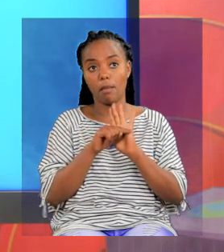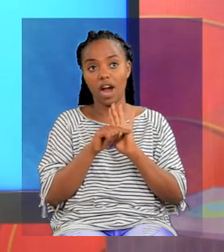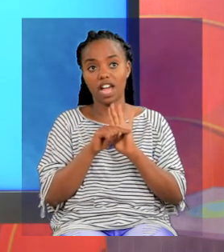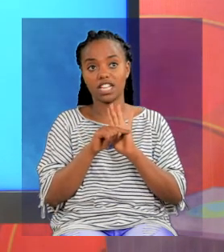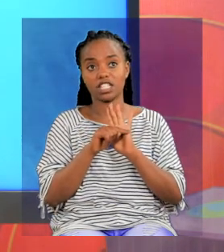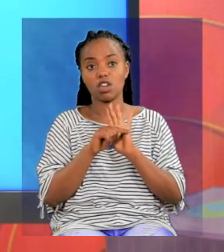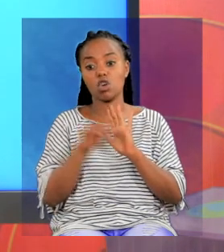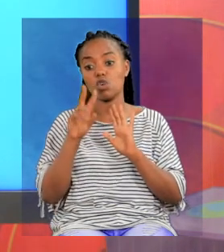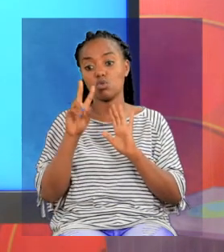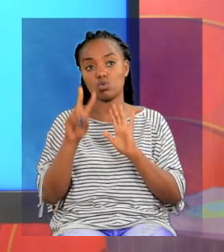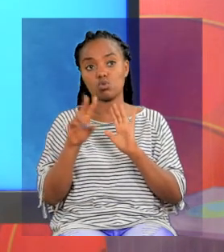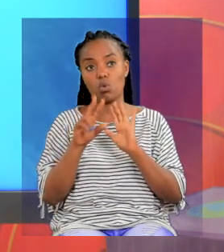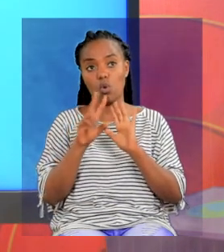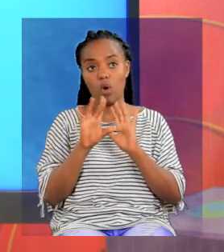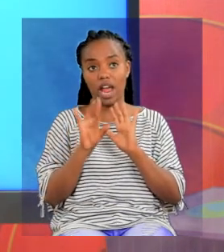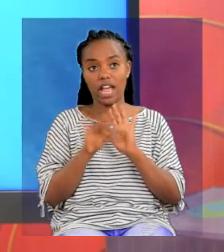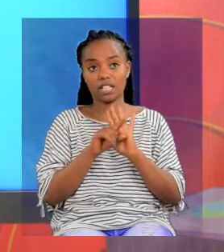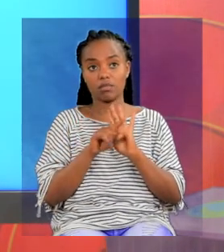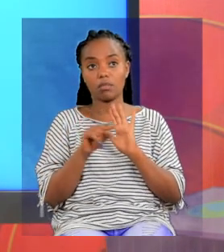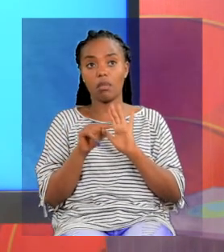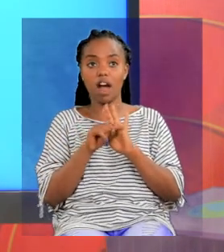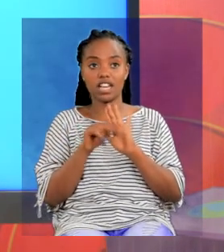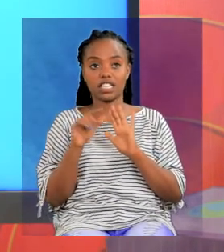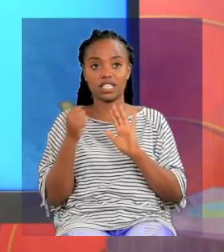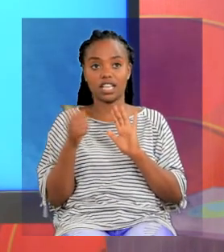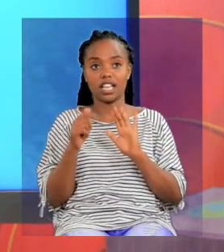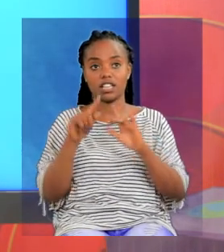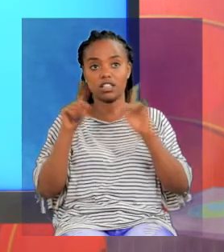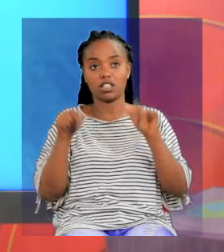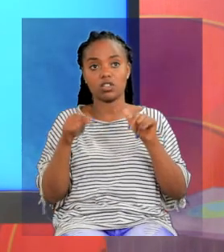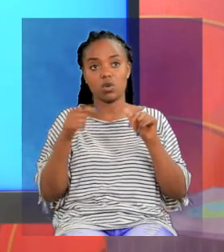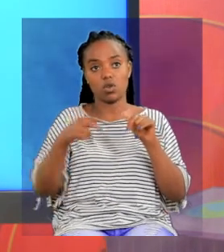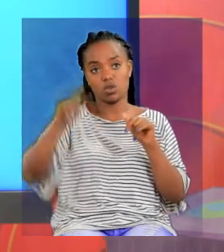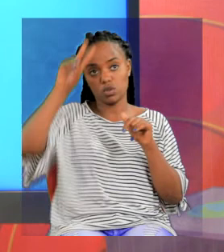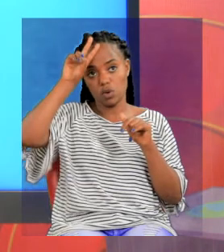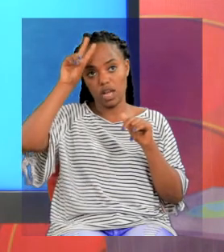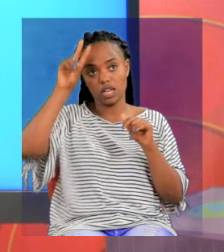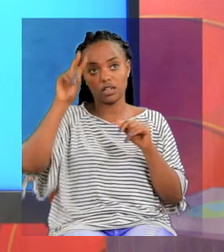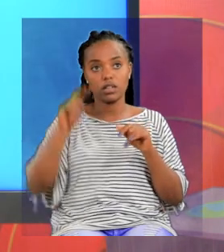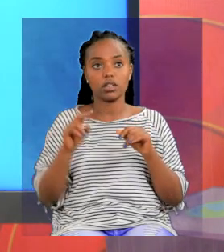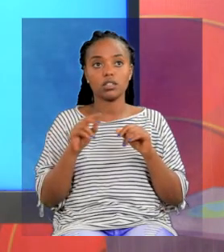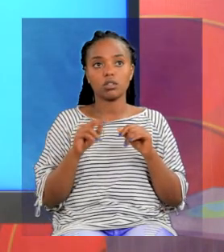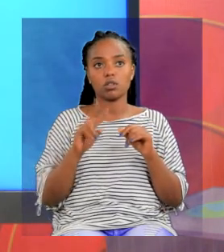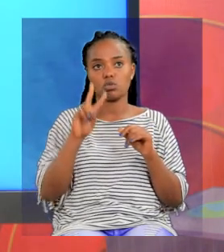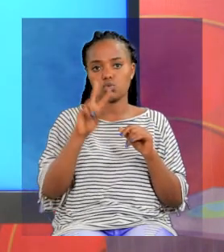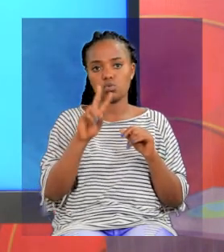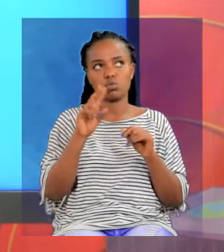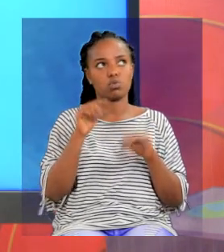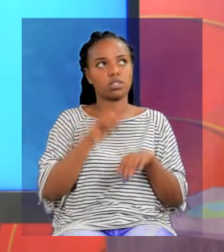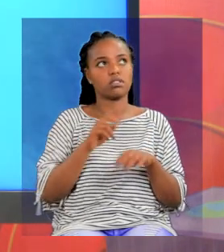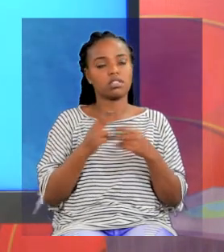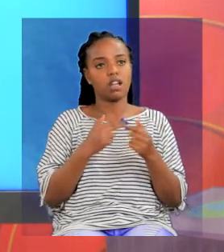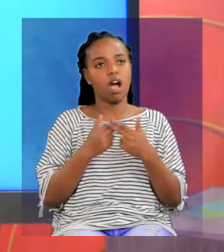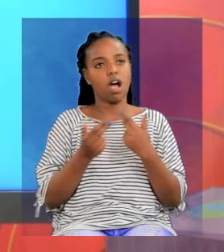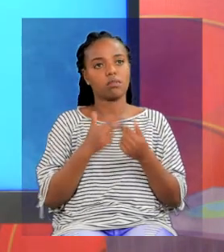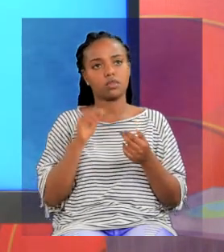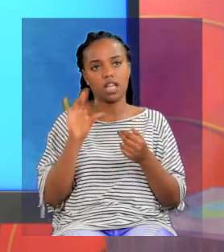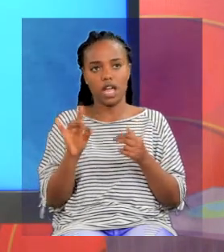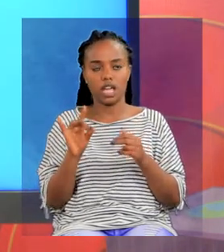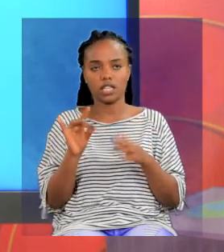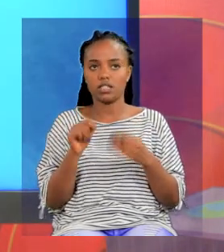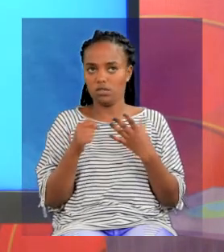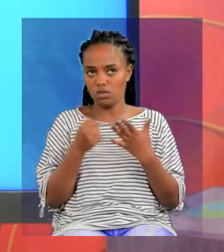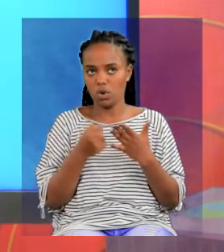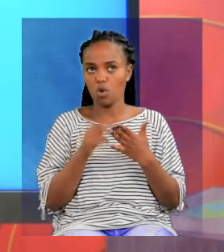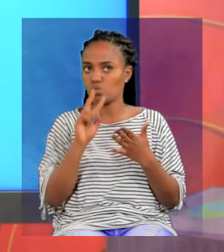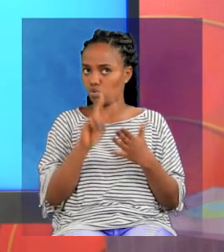is it from the mean? It is 10 times, so 8 minus 10 squared, we have 2 y's, so 2,